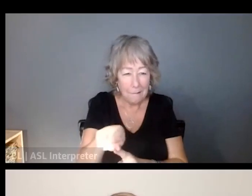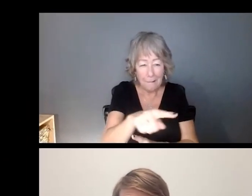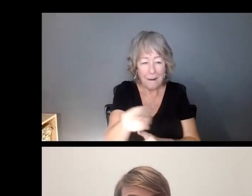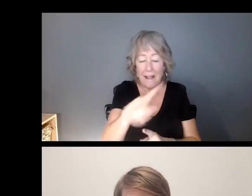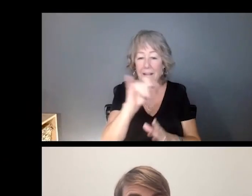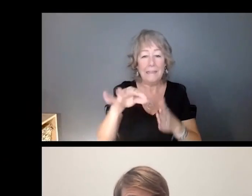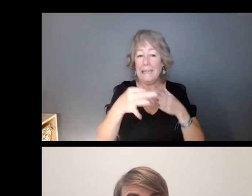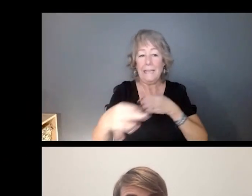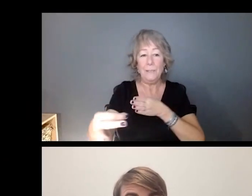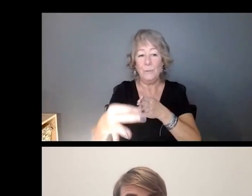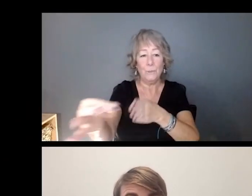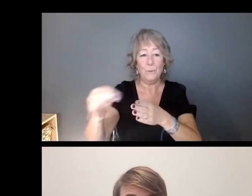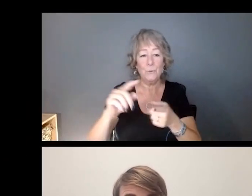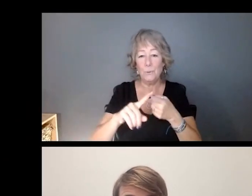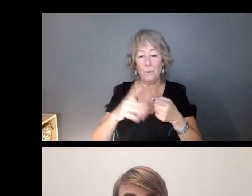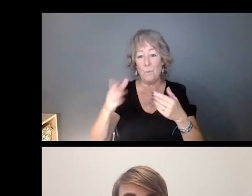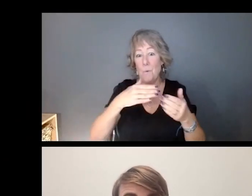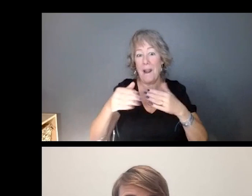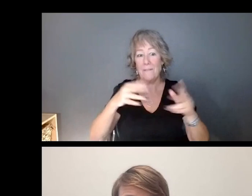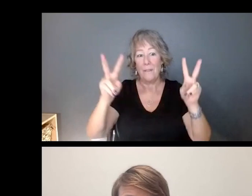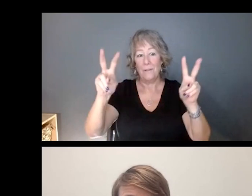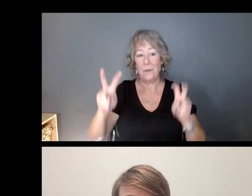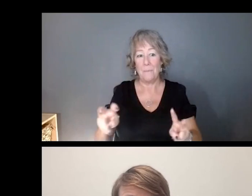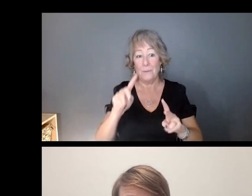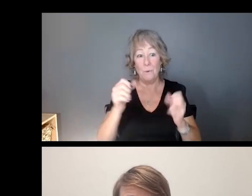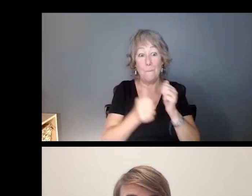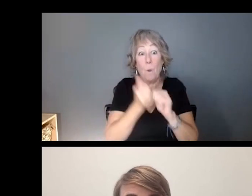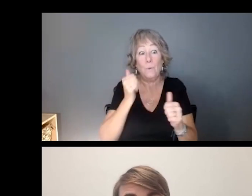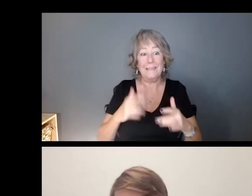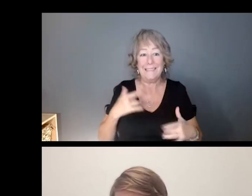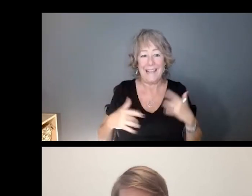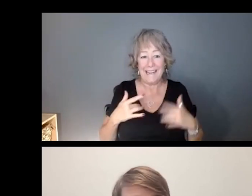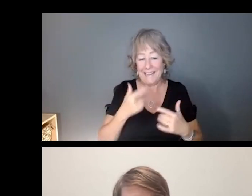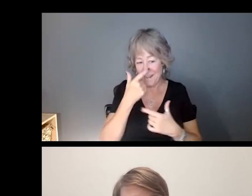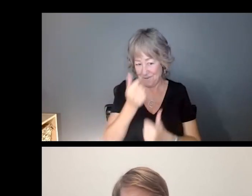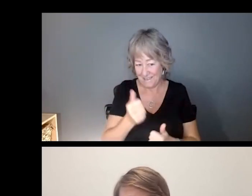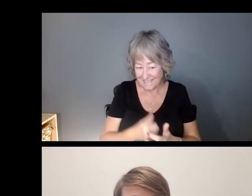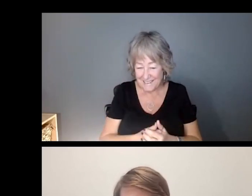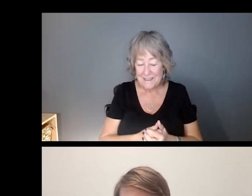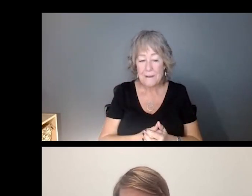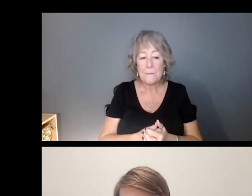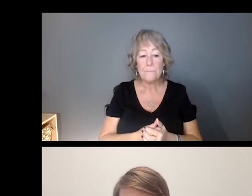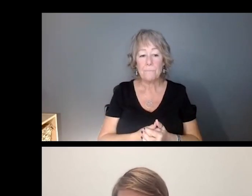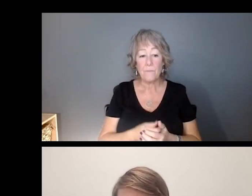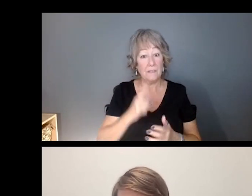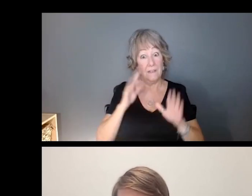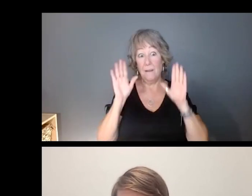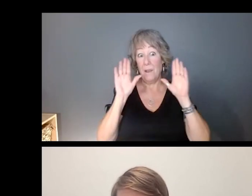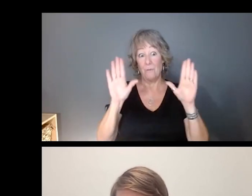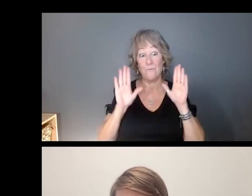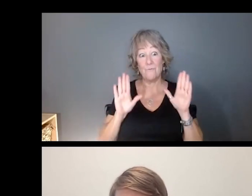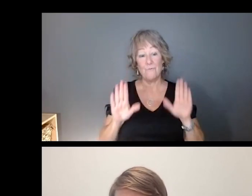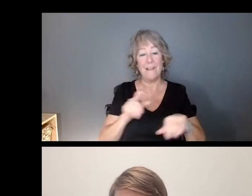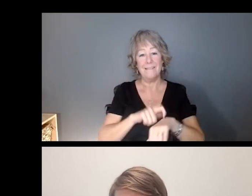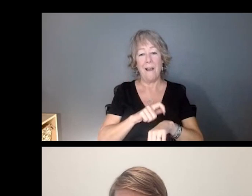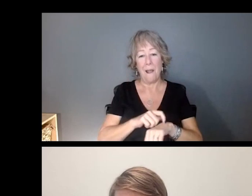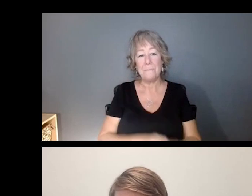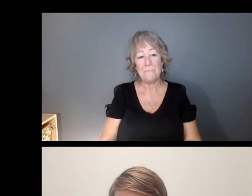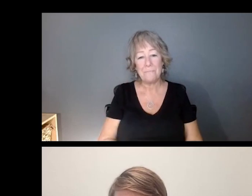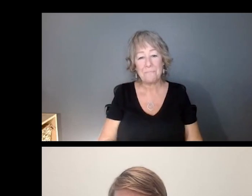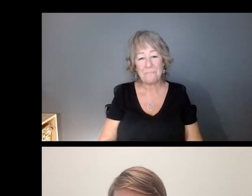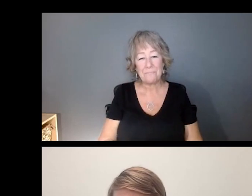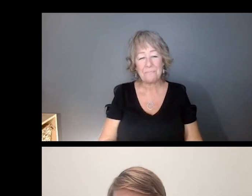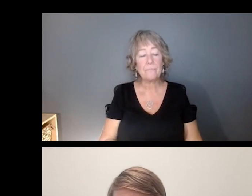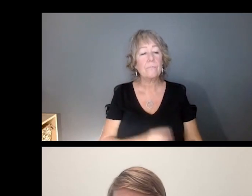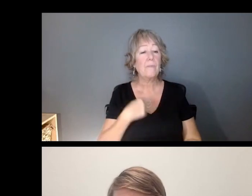leads you towards the topics that you're most excited and most interested in. It's going to be a great time. It's going to be a great time. I always like